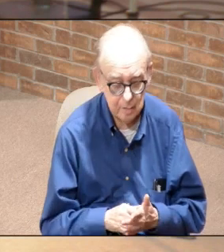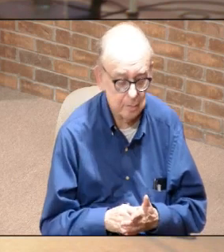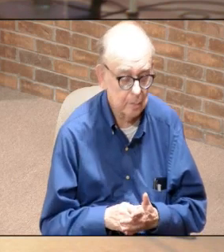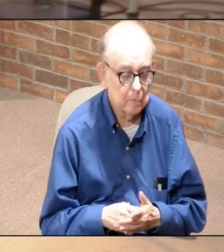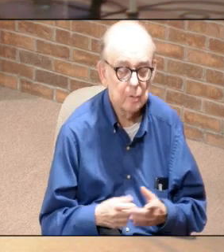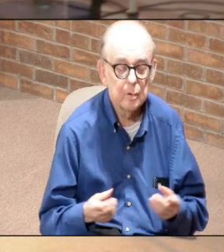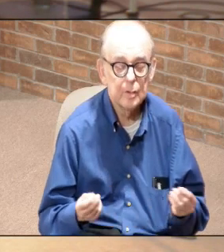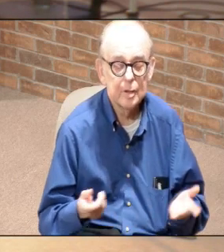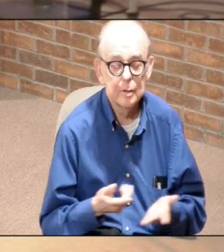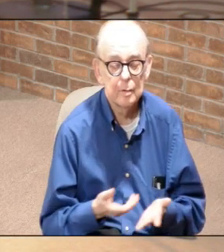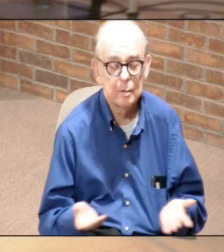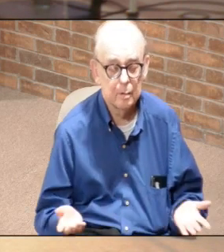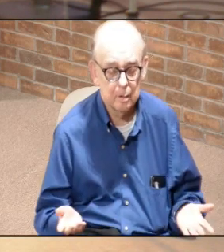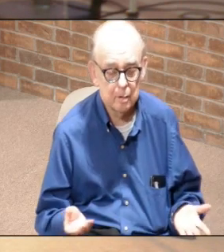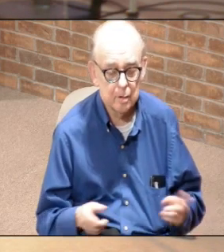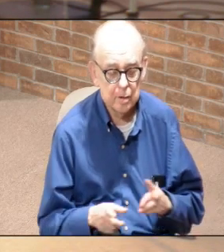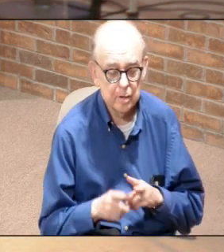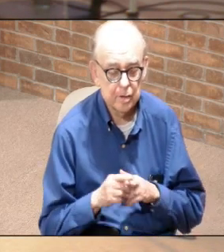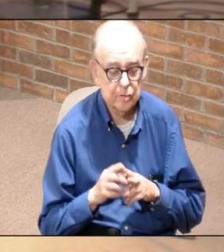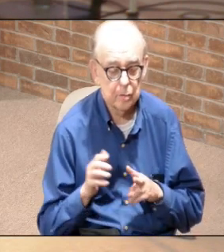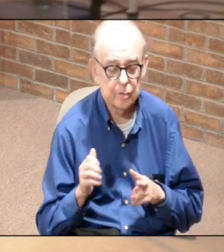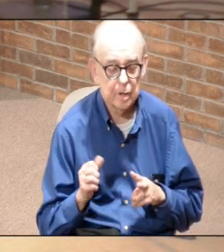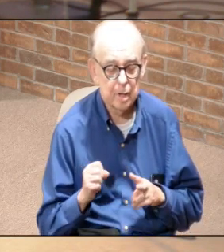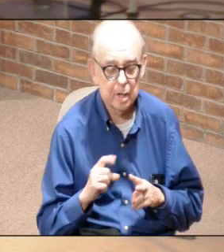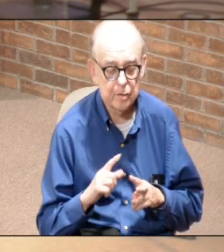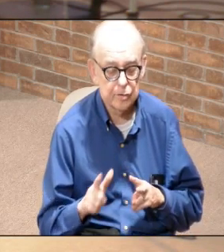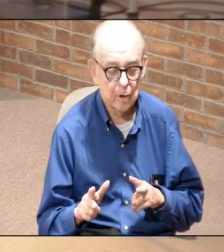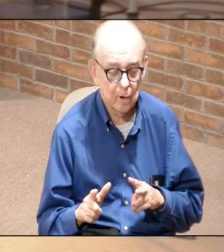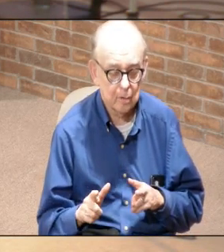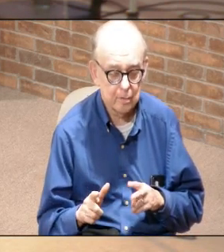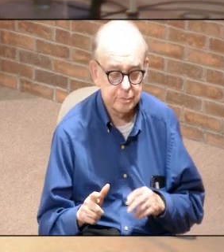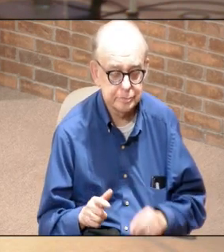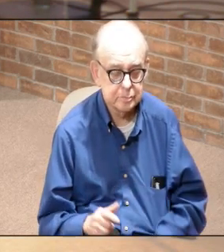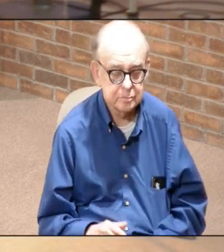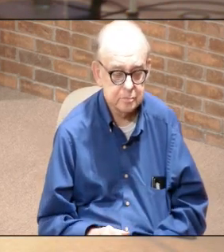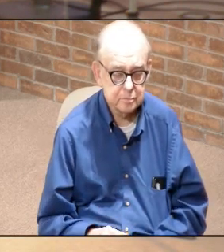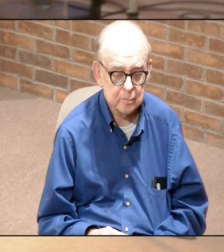they do? They chose Saul.